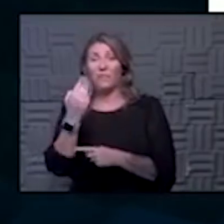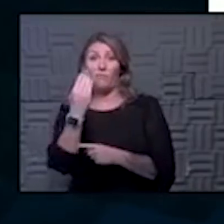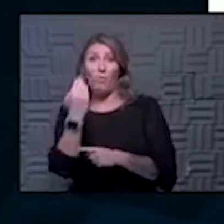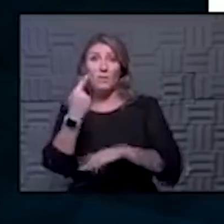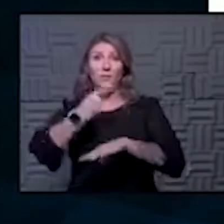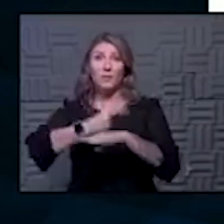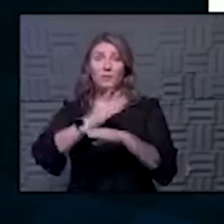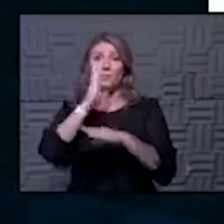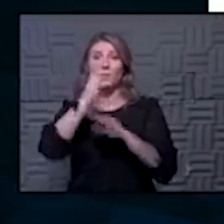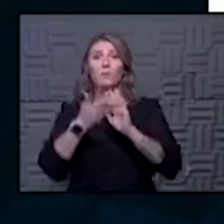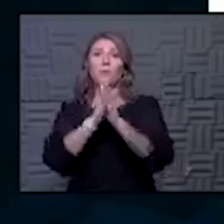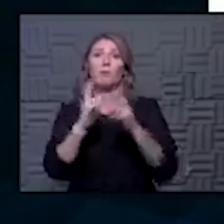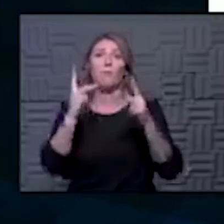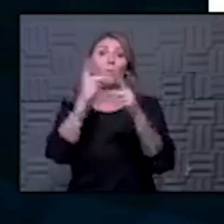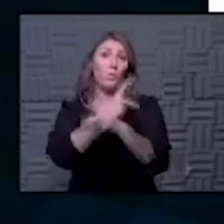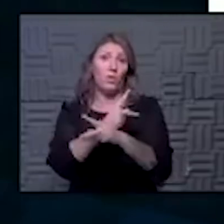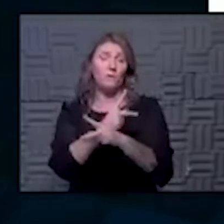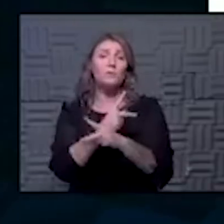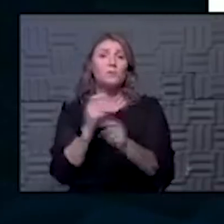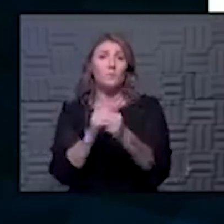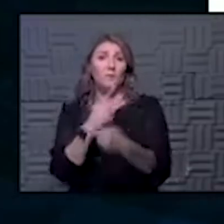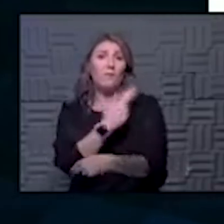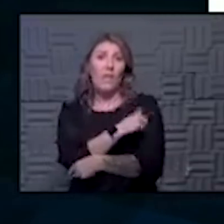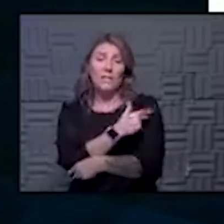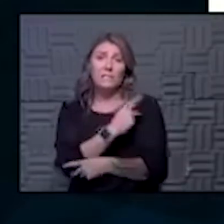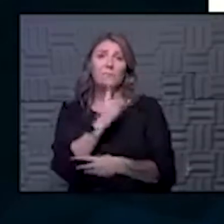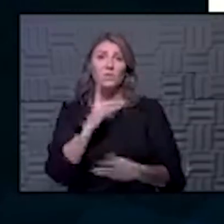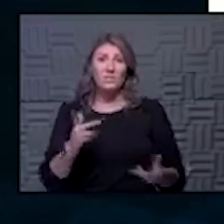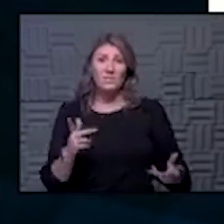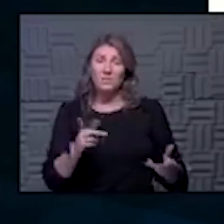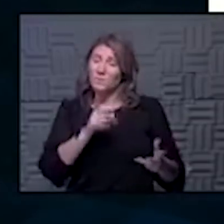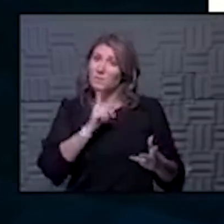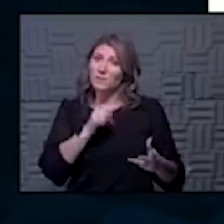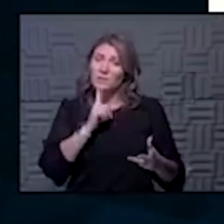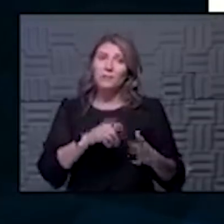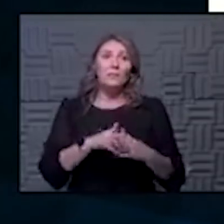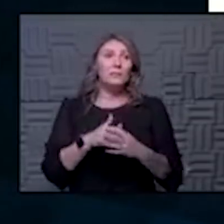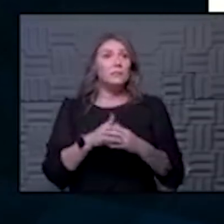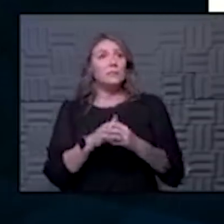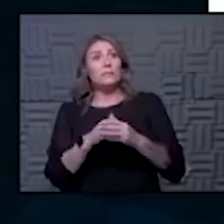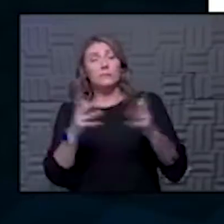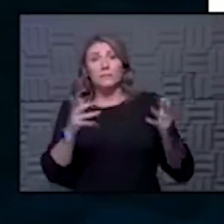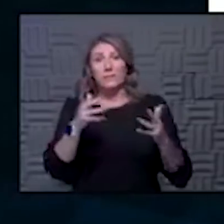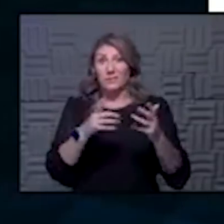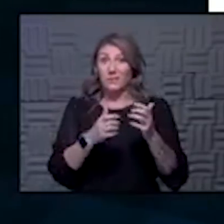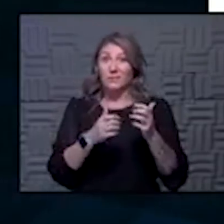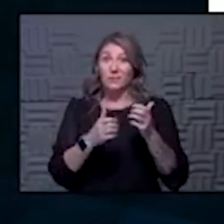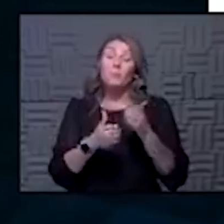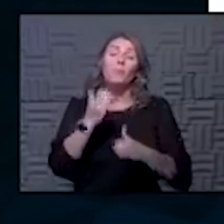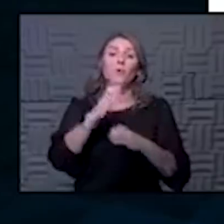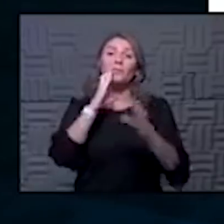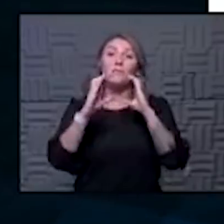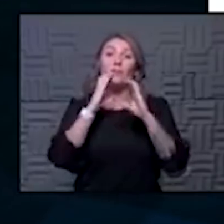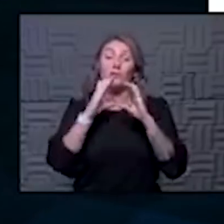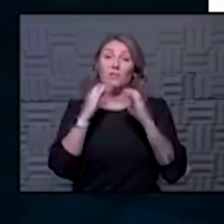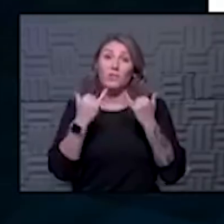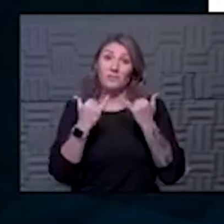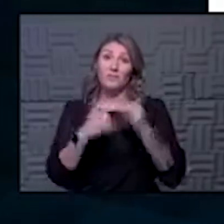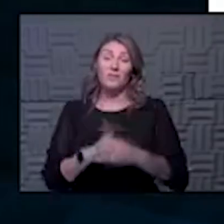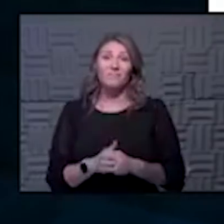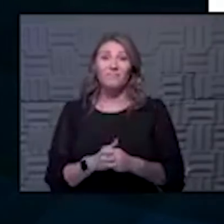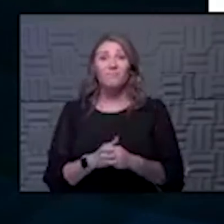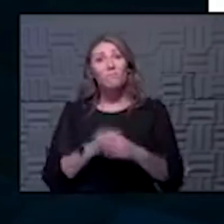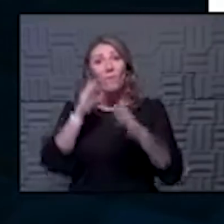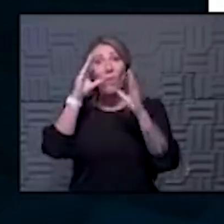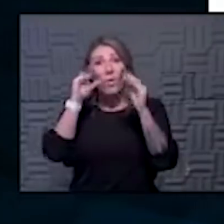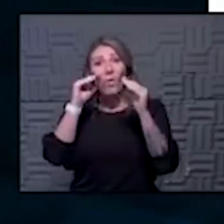much, much worse on the hospitalization front. And I know that that's really intended to be the majority of our conversation today. So hopefully